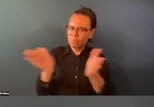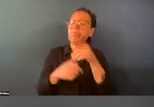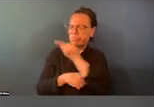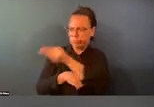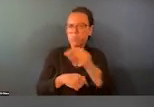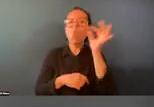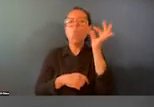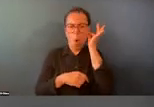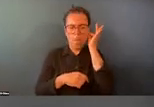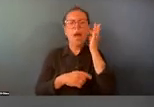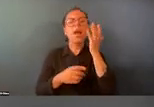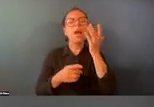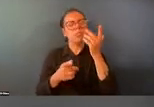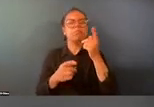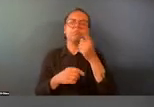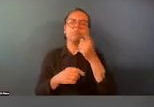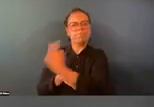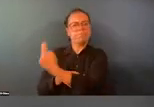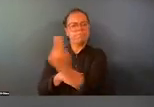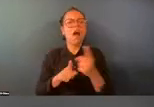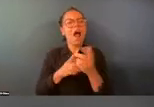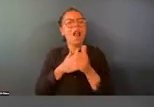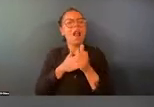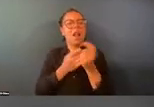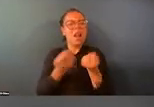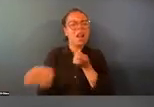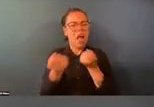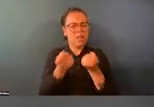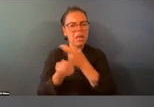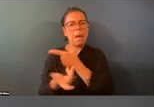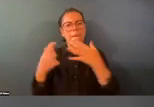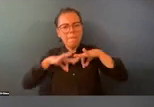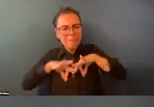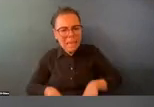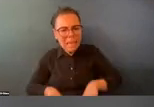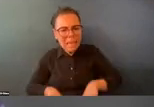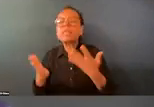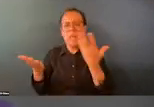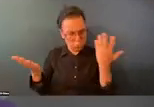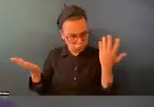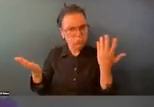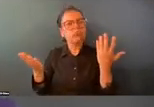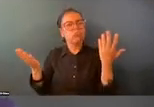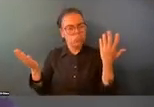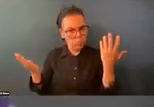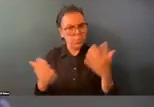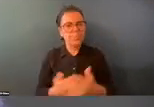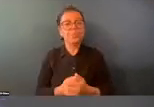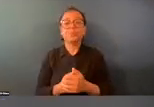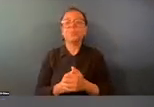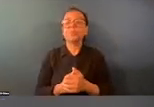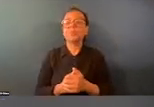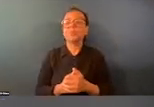leaders. A lot of women became a minister and leads. And they